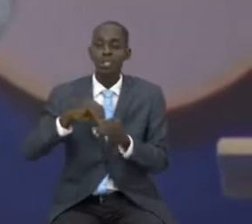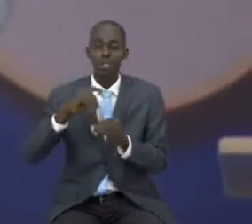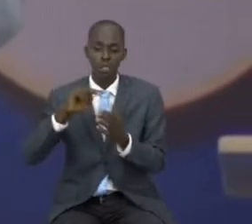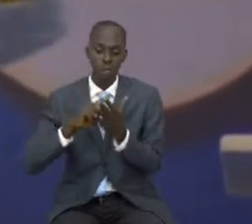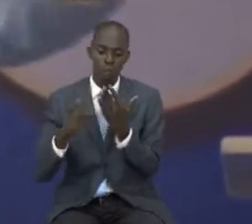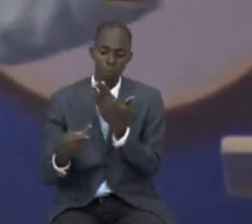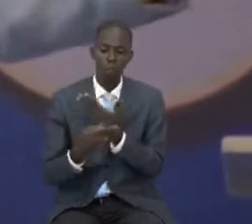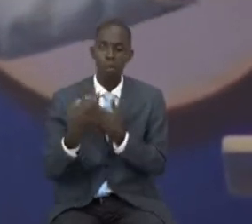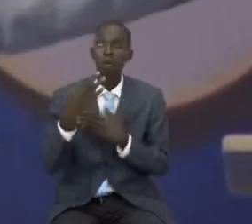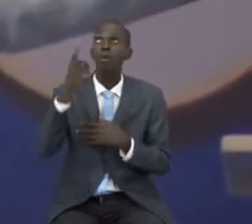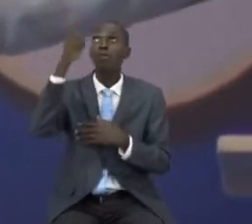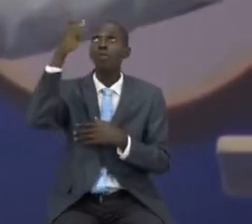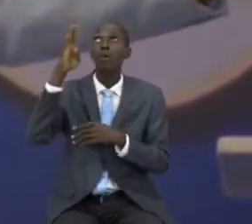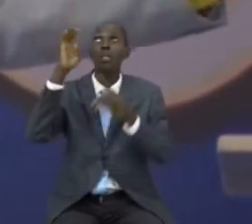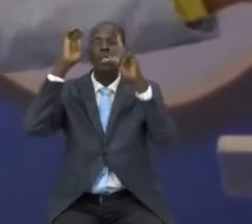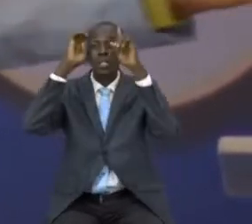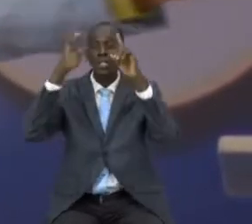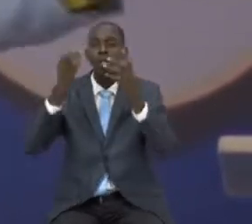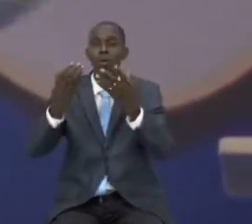God, he wants